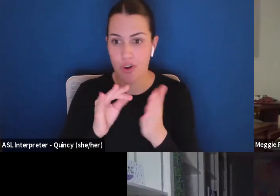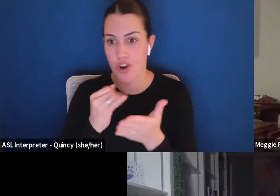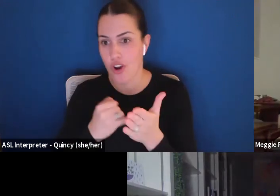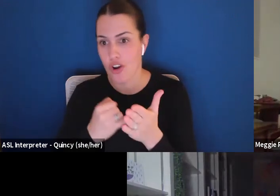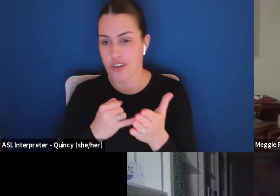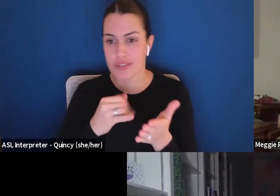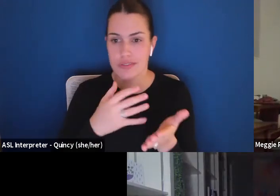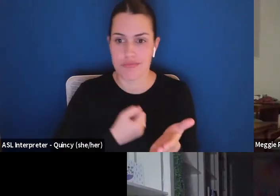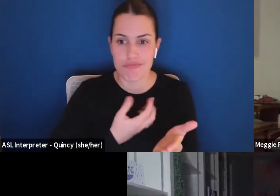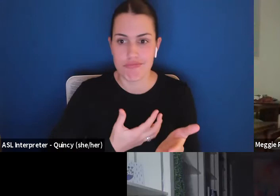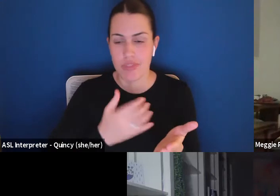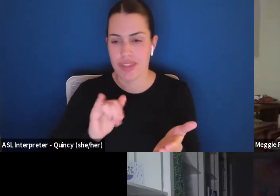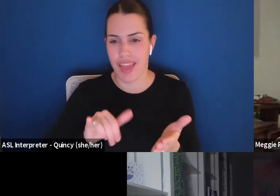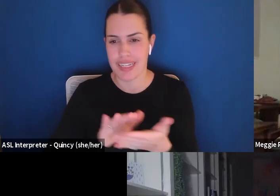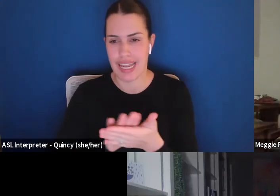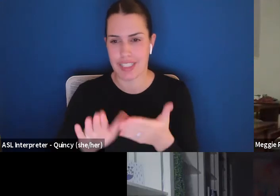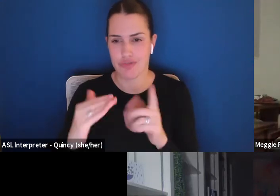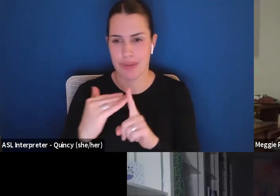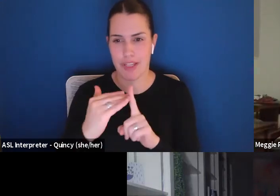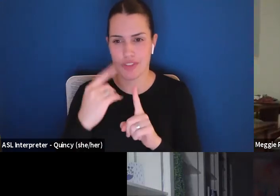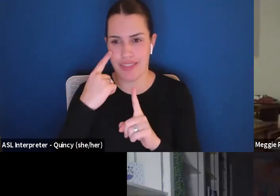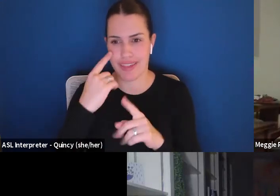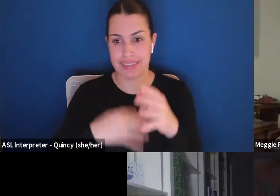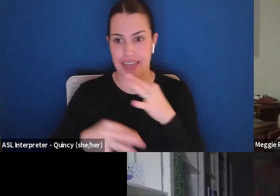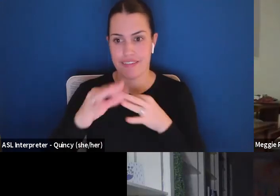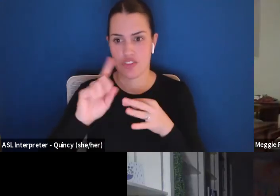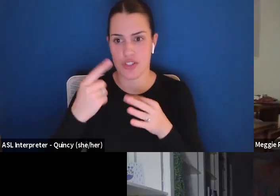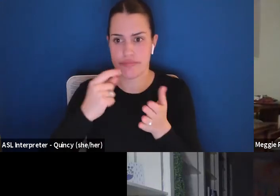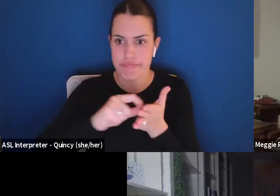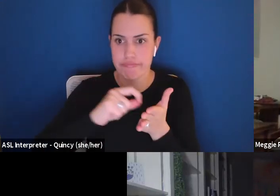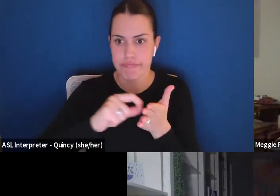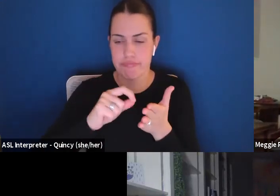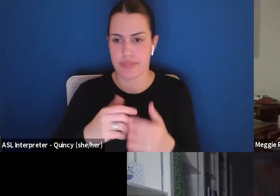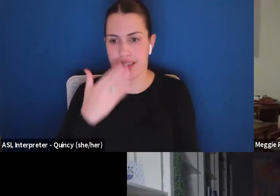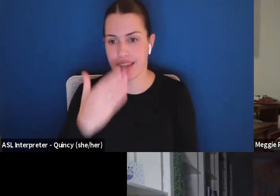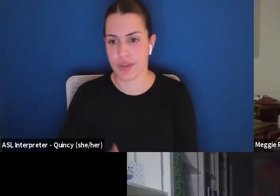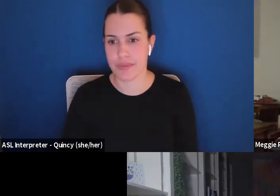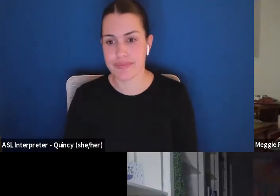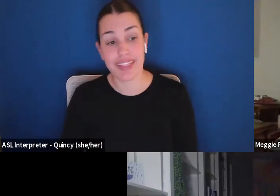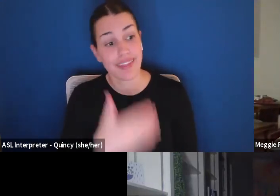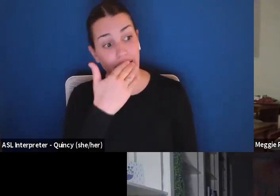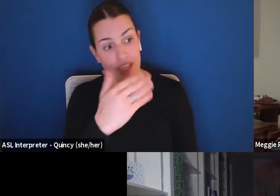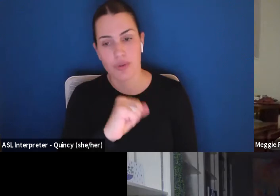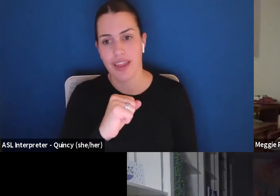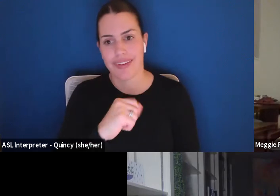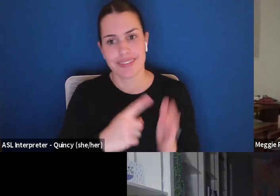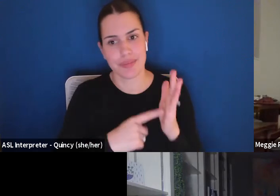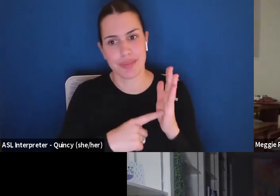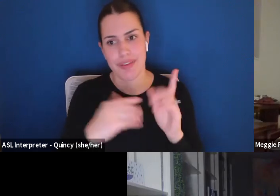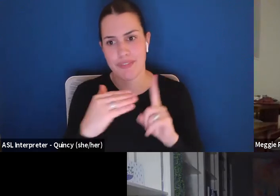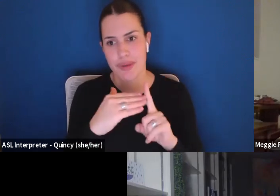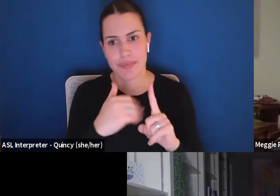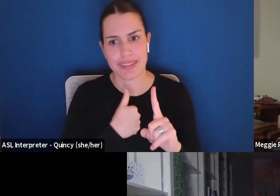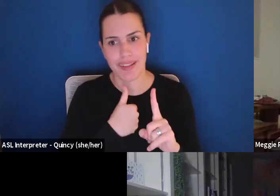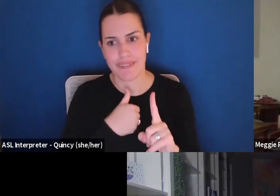drawings. And that's a nice reminder, I think. Thank you. Thank you, Carissa. Yeah, sometimes I have to remind myself of that